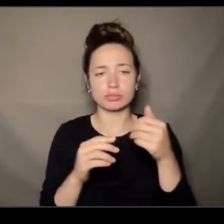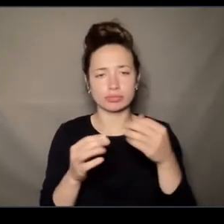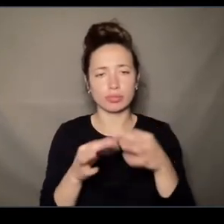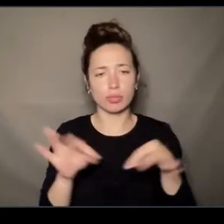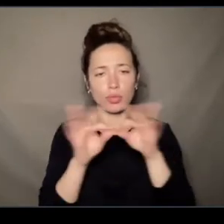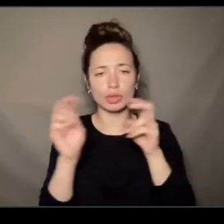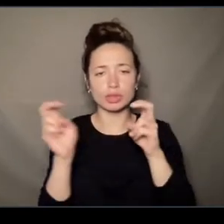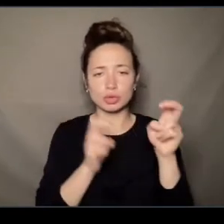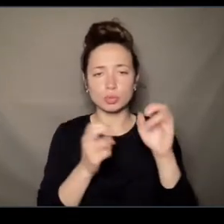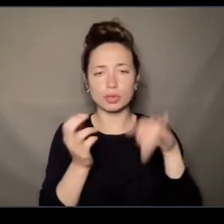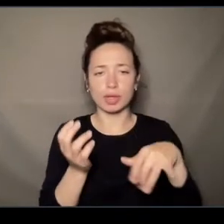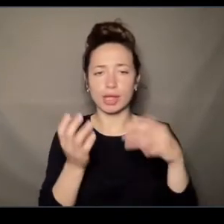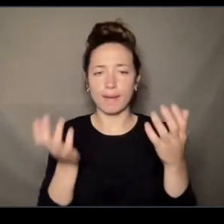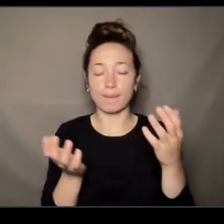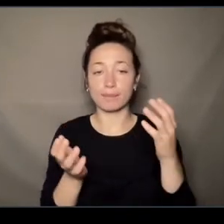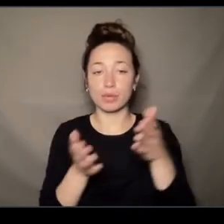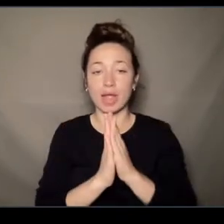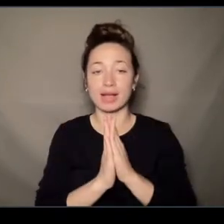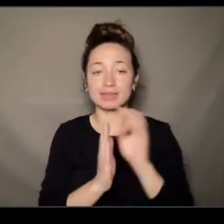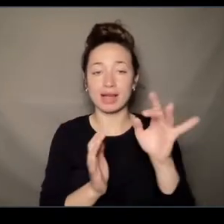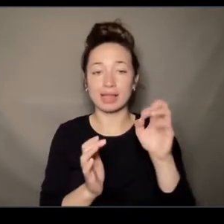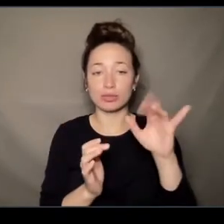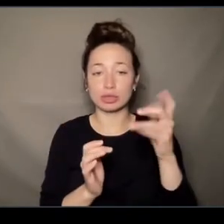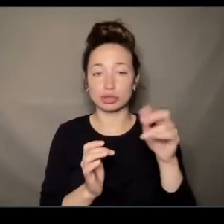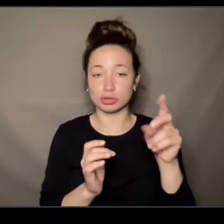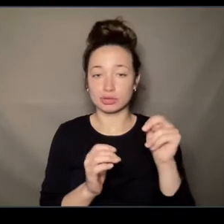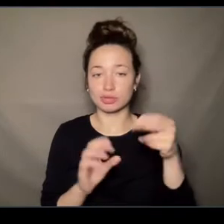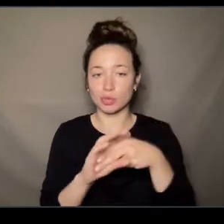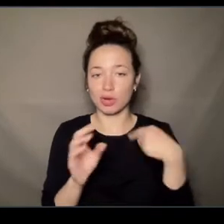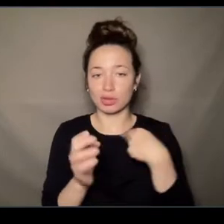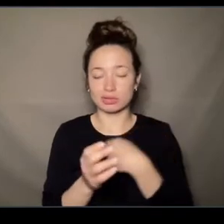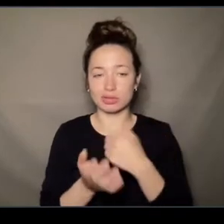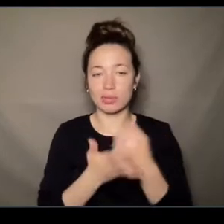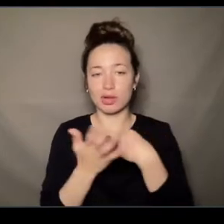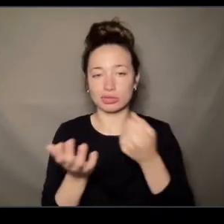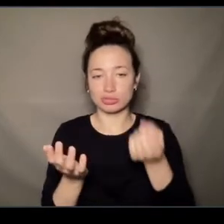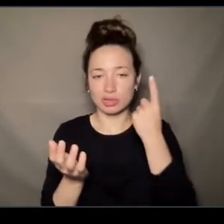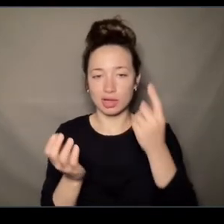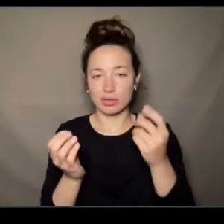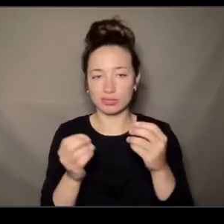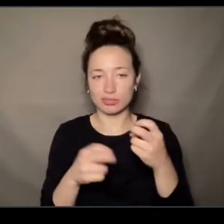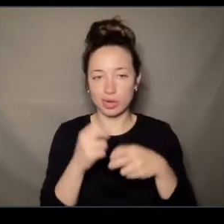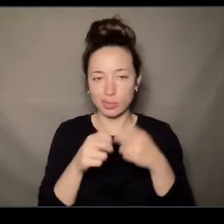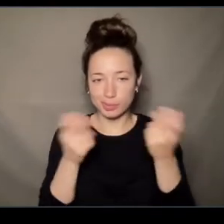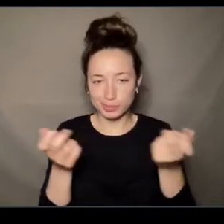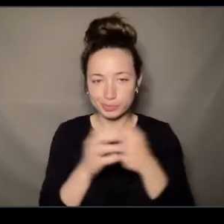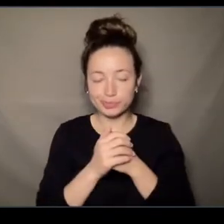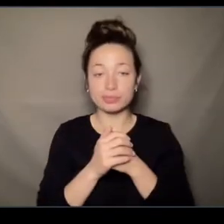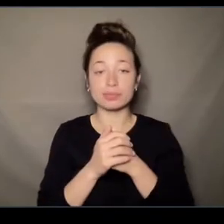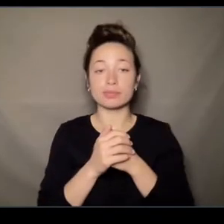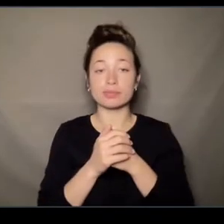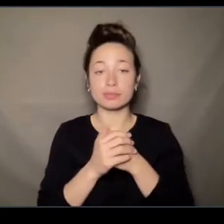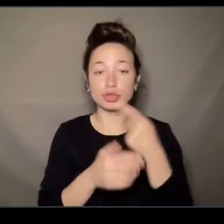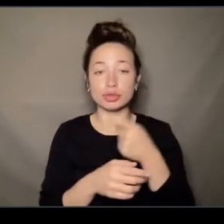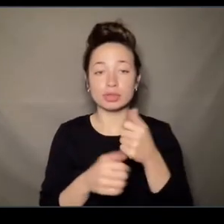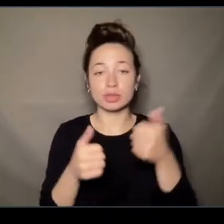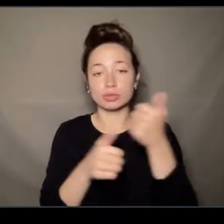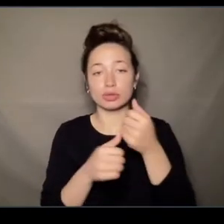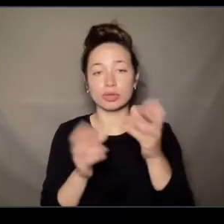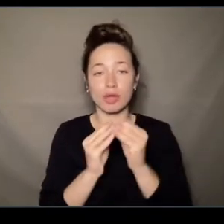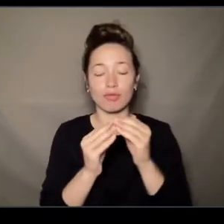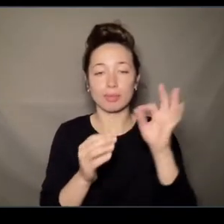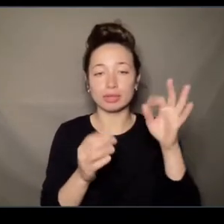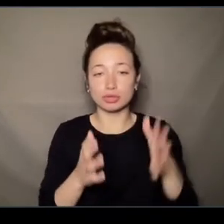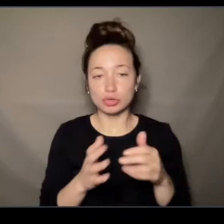is such an important issue that we've asked Reverend Ellie Richardson to join us and help us understand this problem more fully. Ellie is the